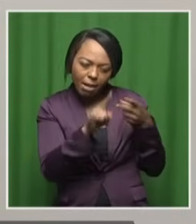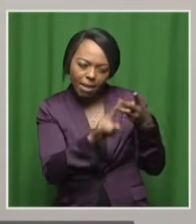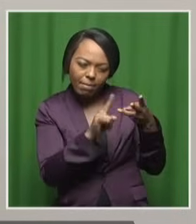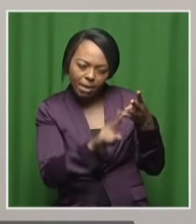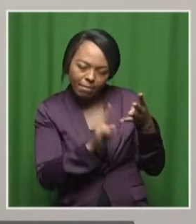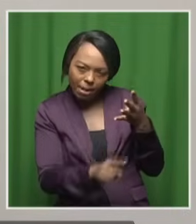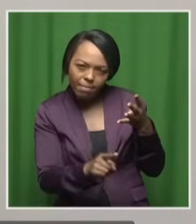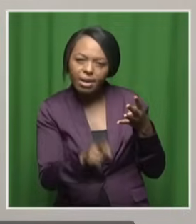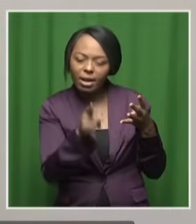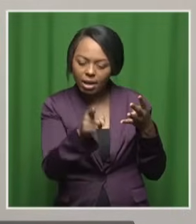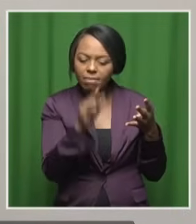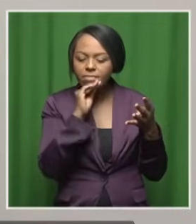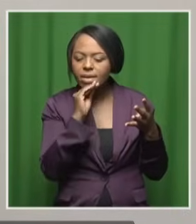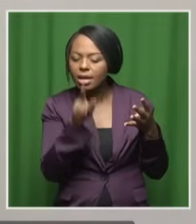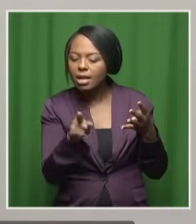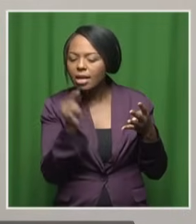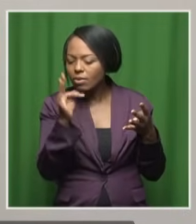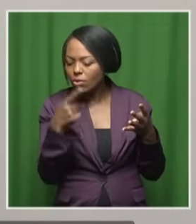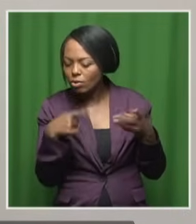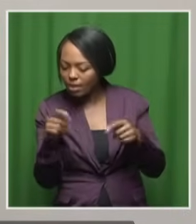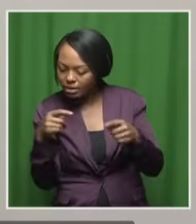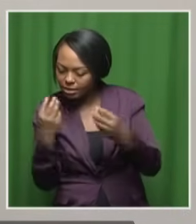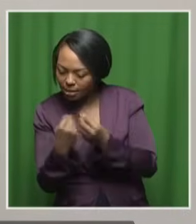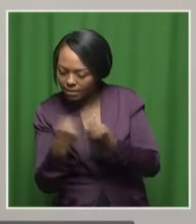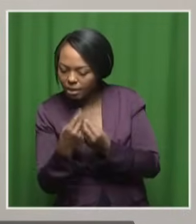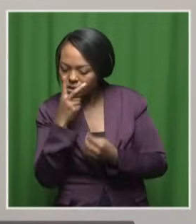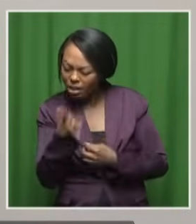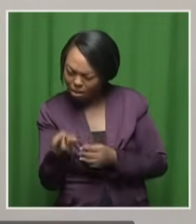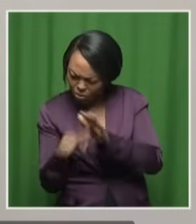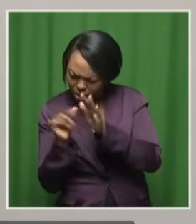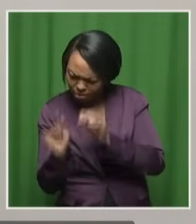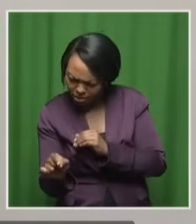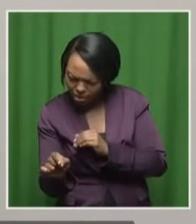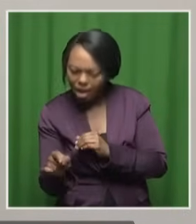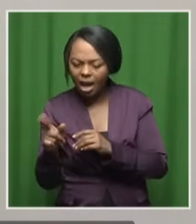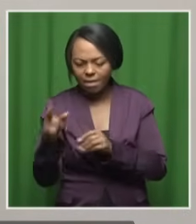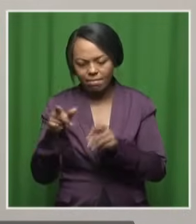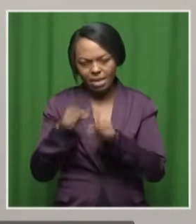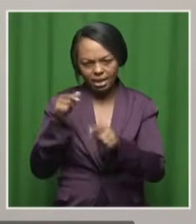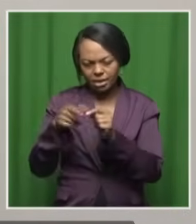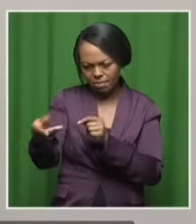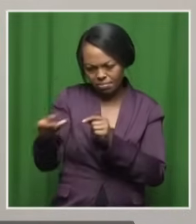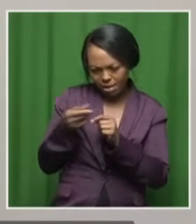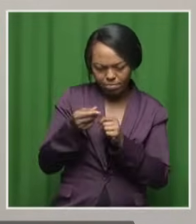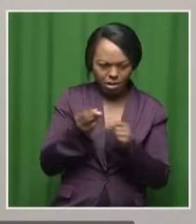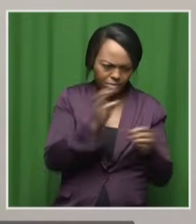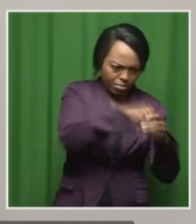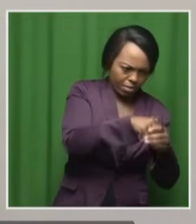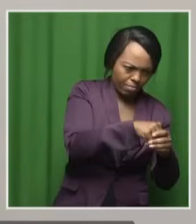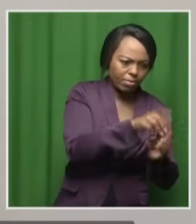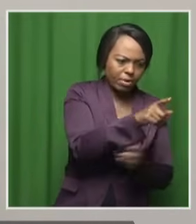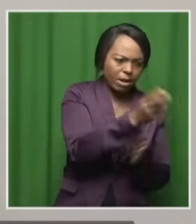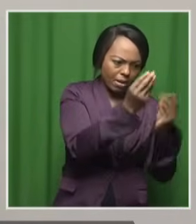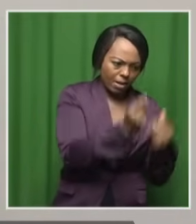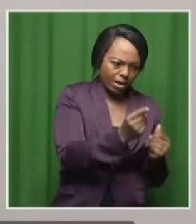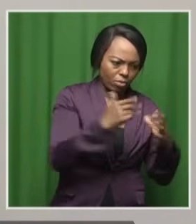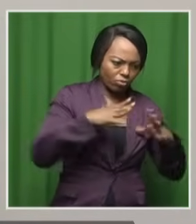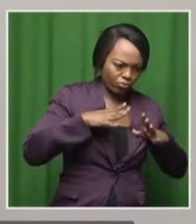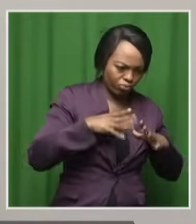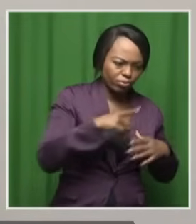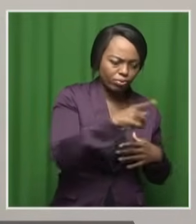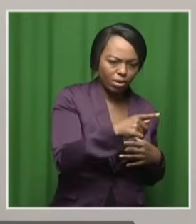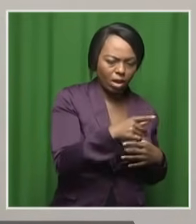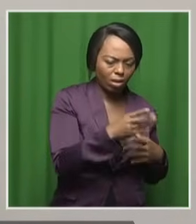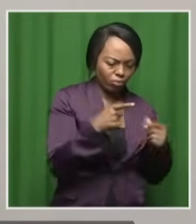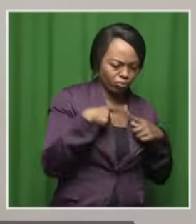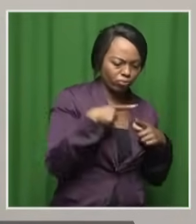to the fuel price. And I think even if that exercise proves that everything there is legitimate and needed, it would give peace of mind to consumers. But we think that